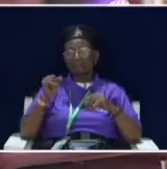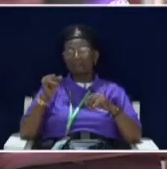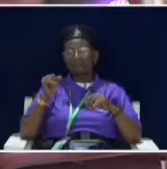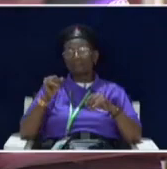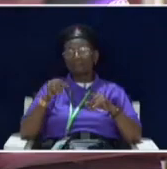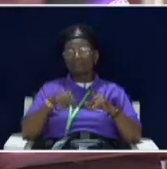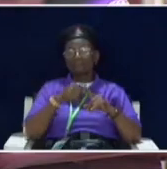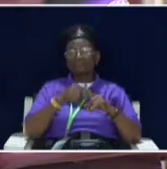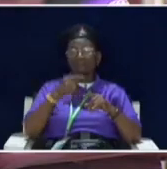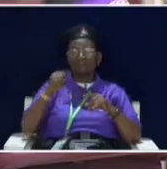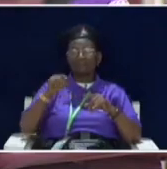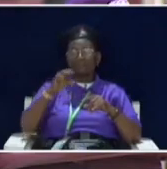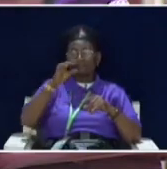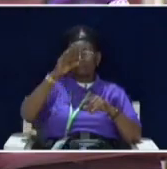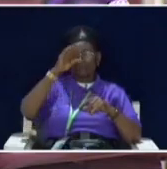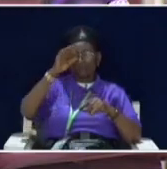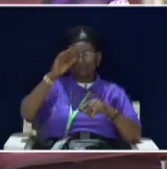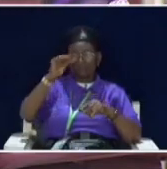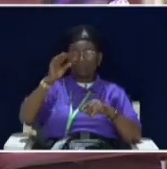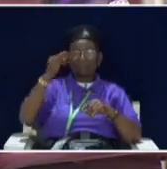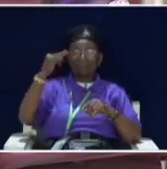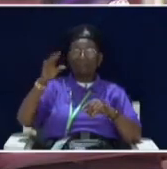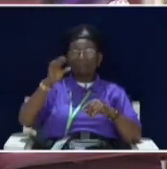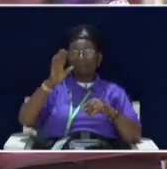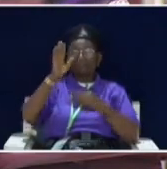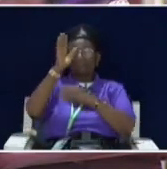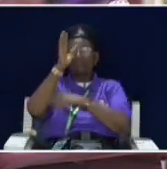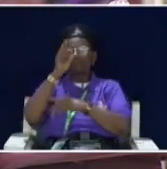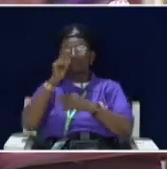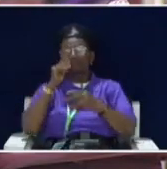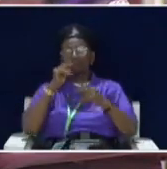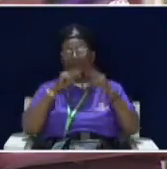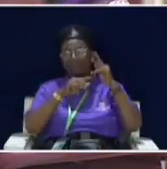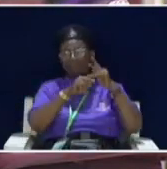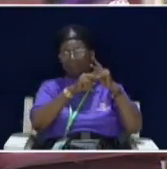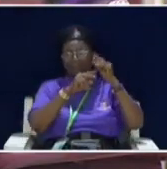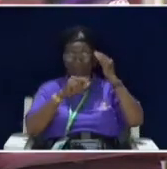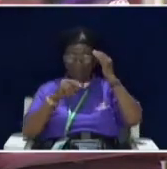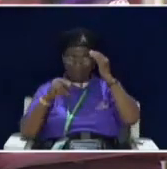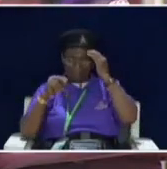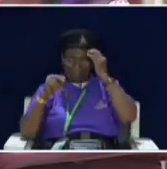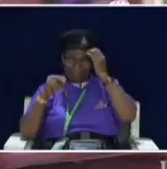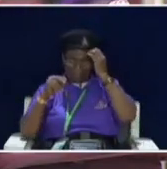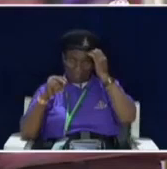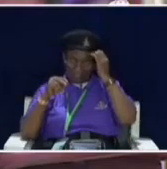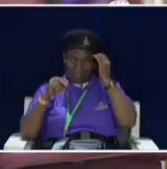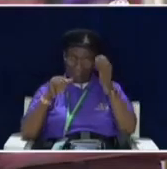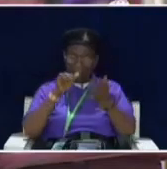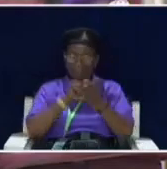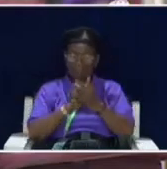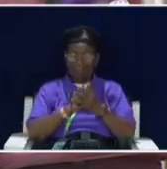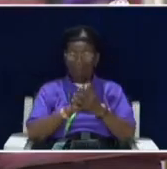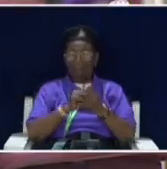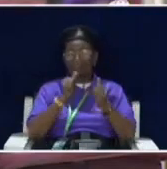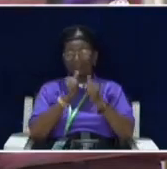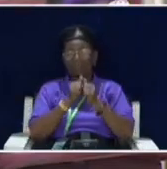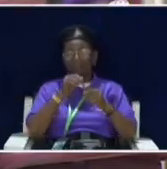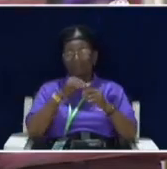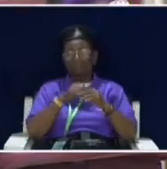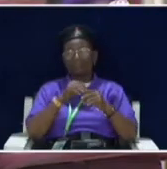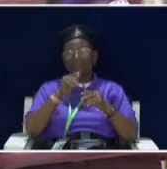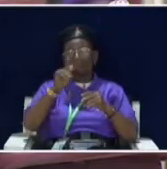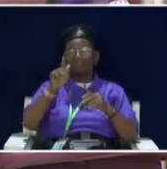When the man of God prophesied. Nigba ti eniyan Olorun so tele. That within 24 hours, food will